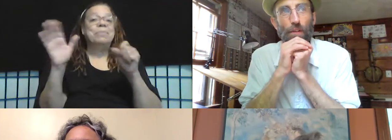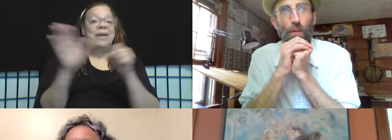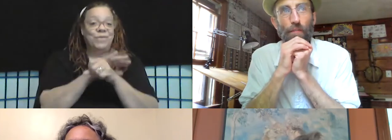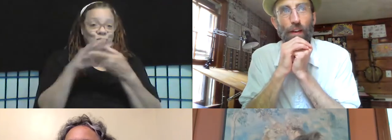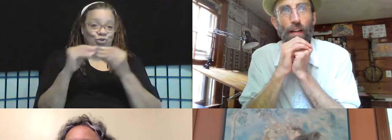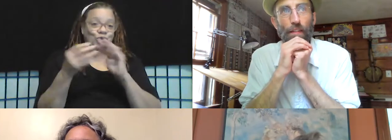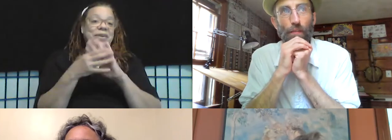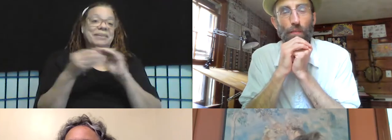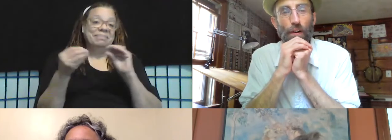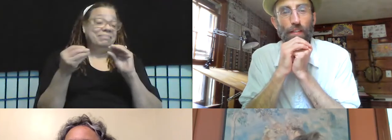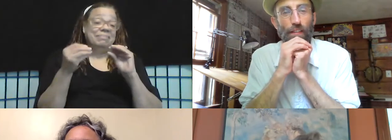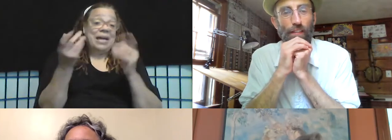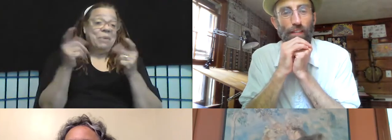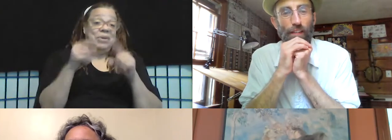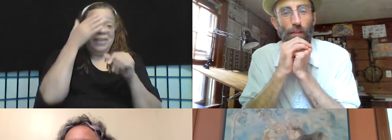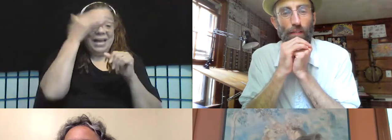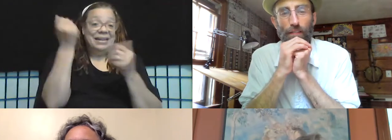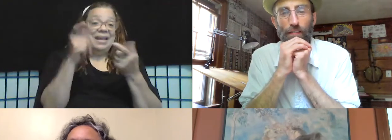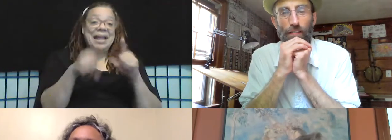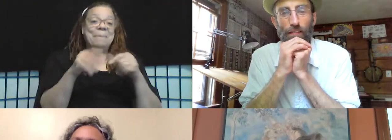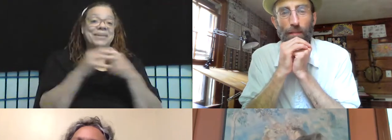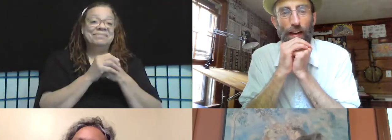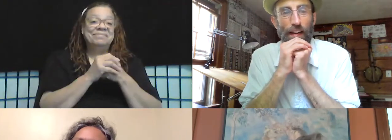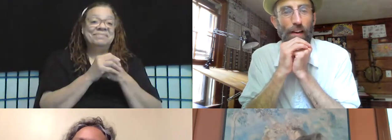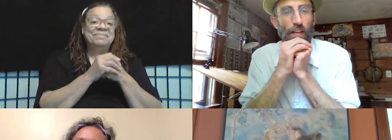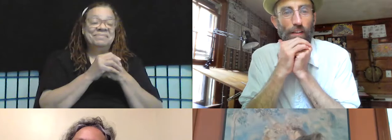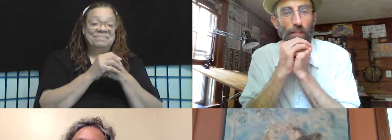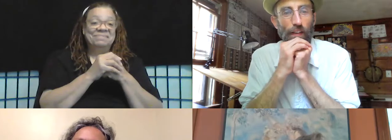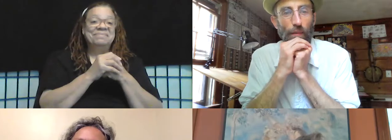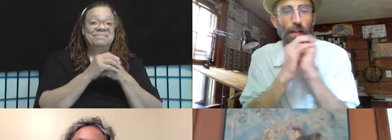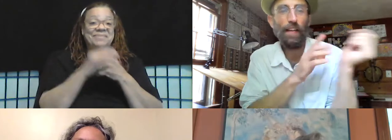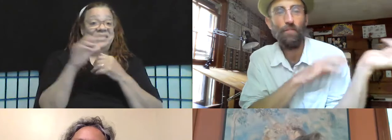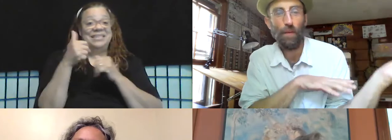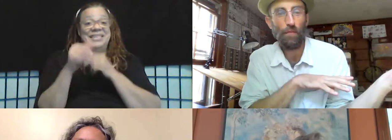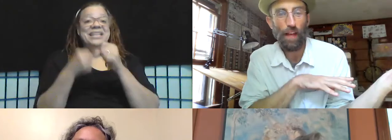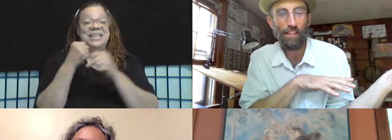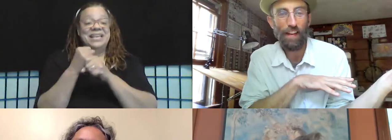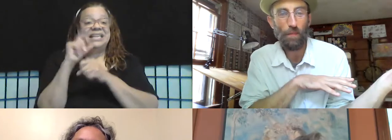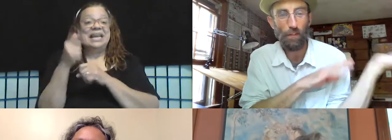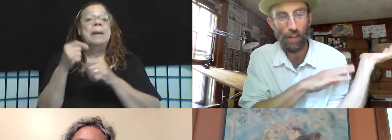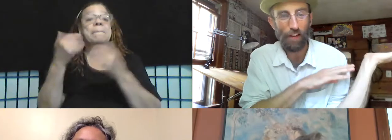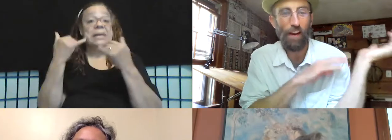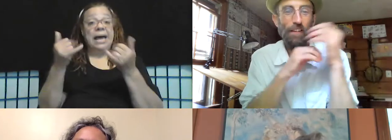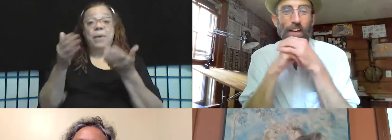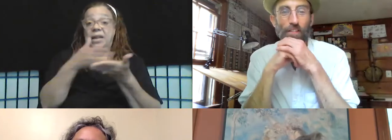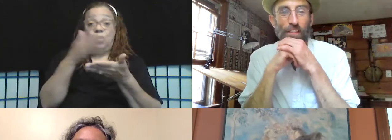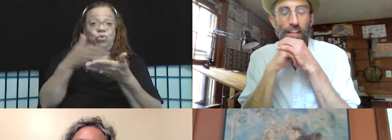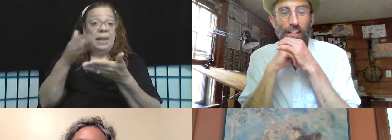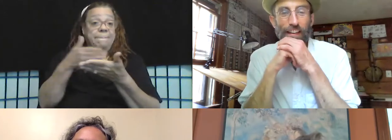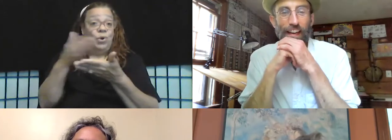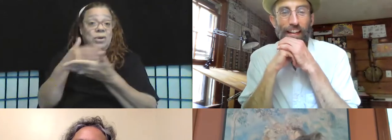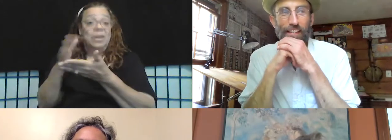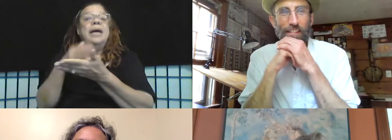I would have totally forgotten those impressions by now, 10 years later, but I can flip through that sketchbook or that graphic